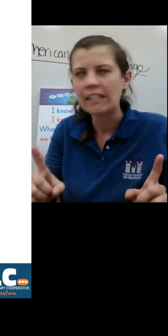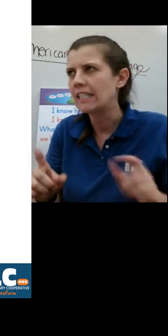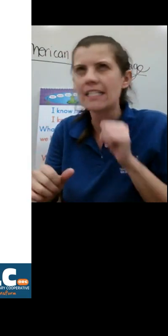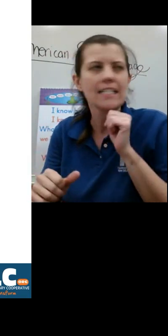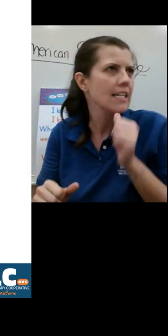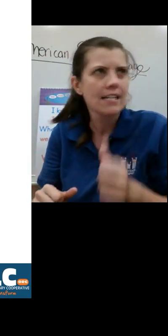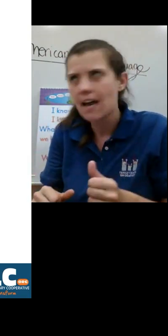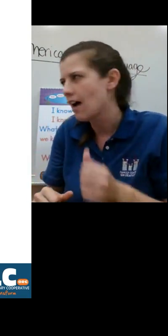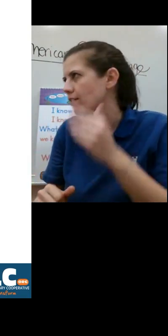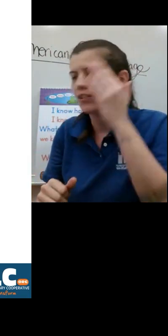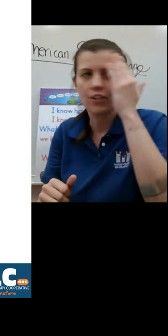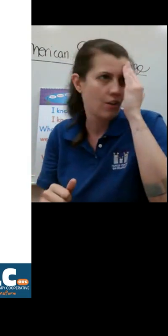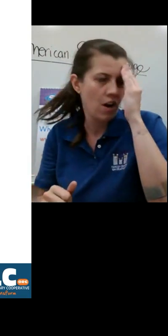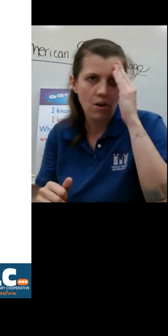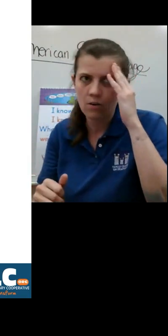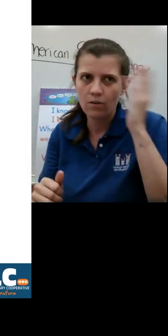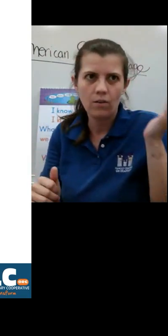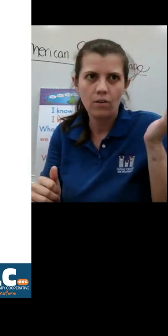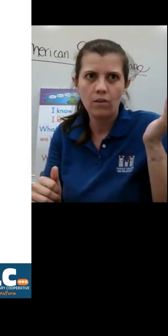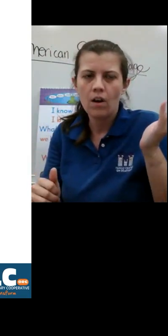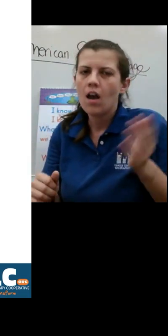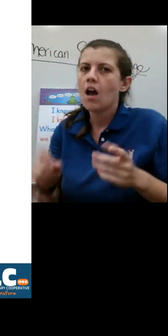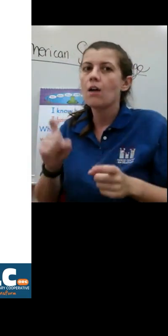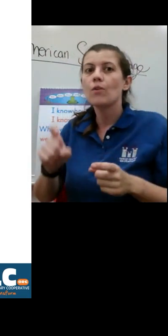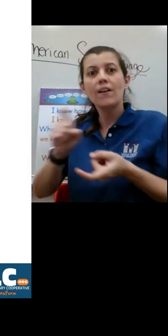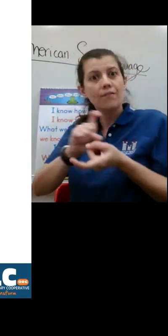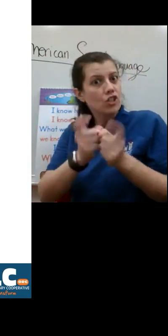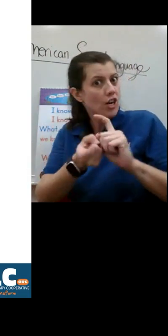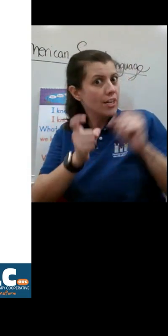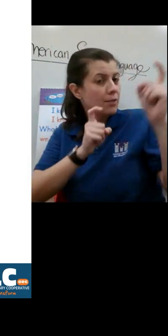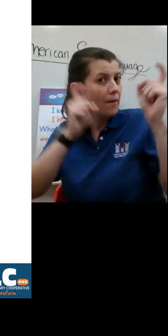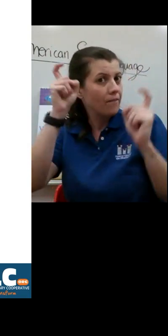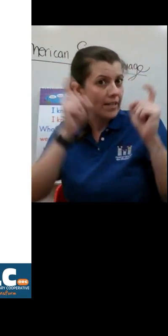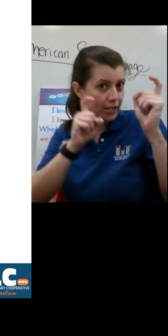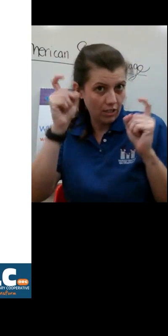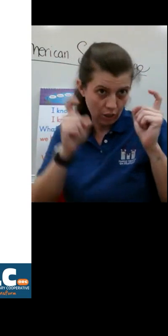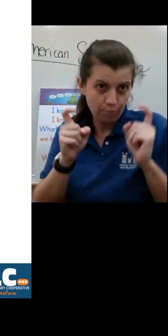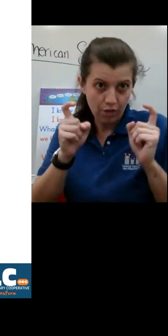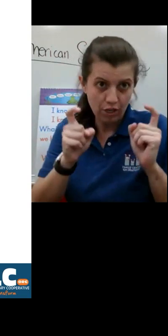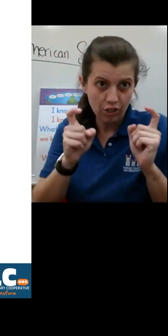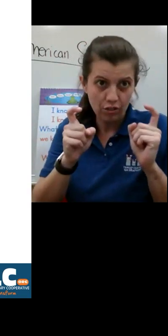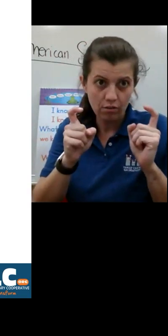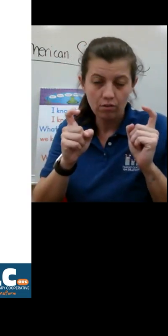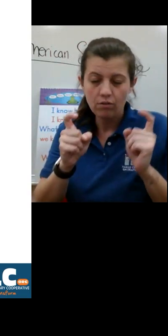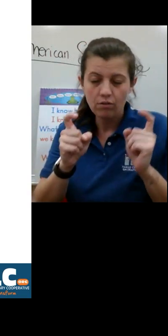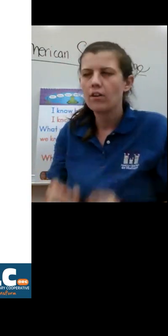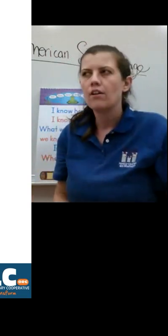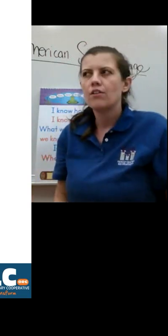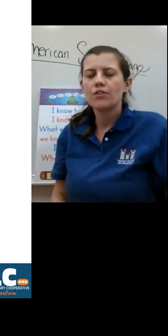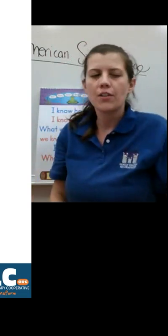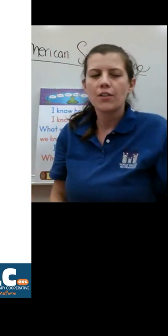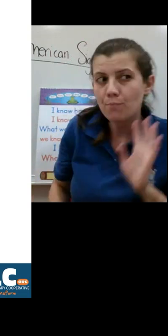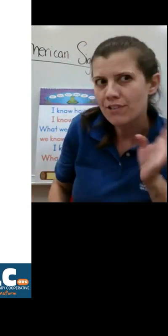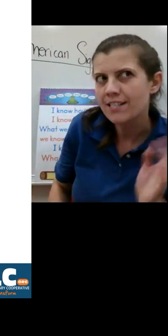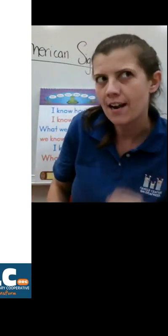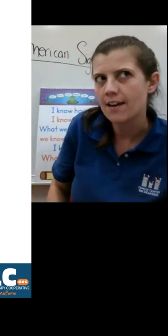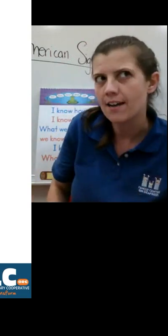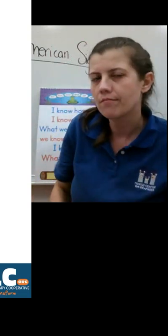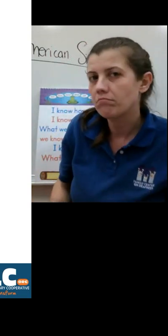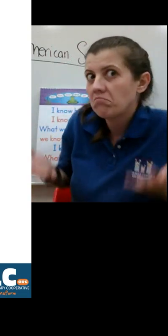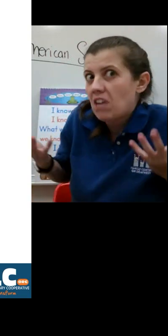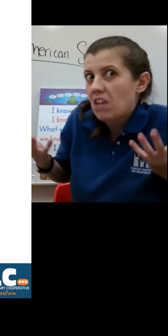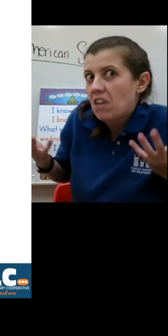But if I really did not know, I don't have to change my facial expression.